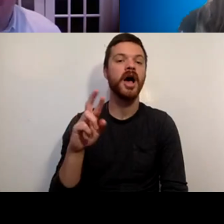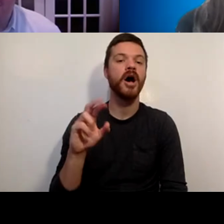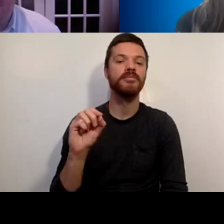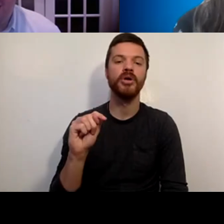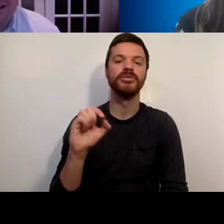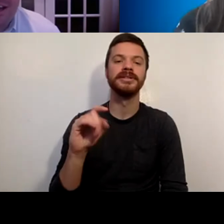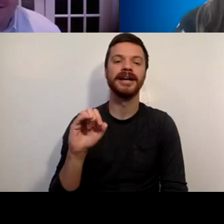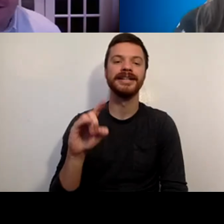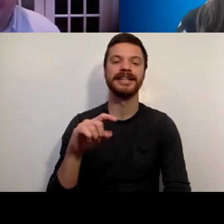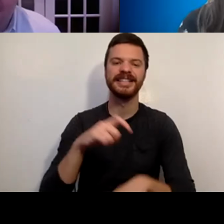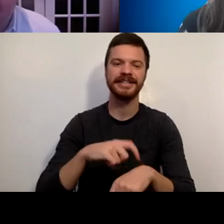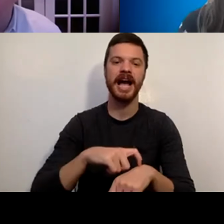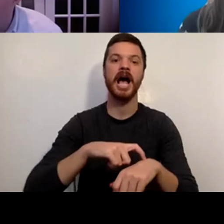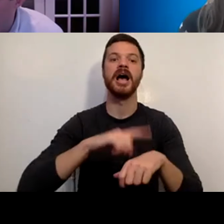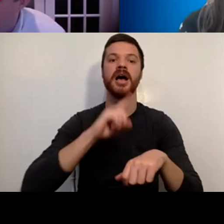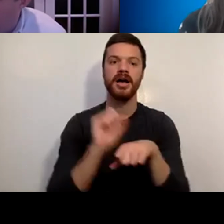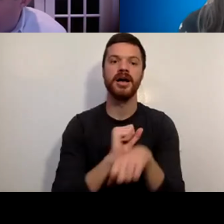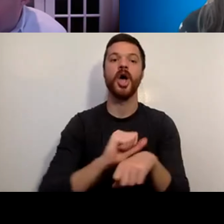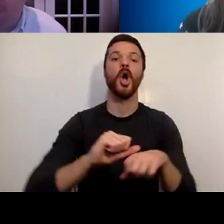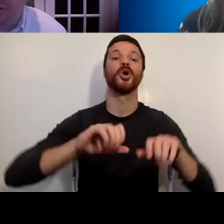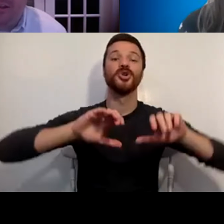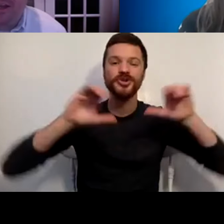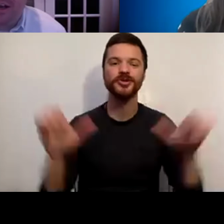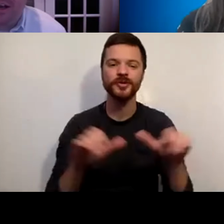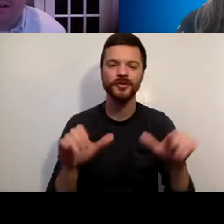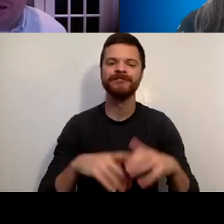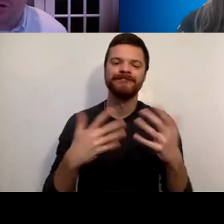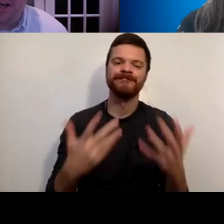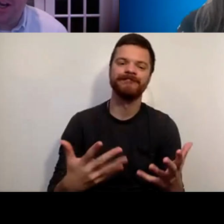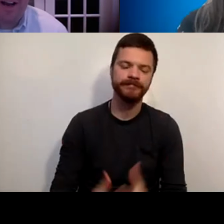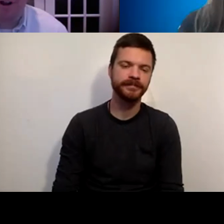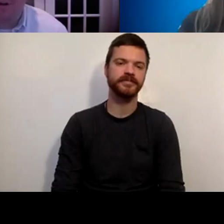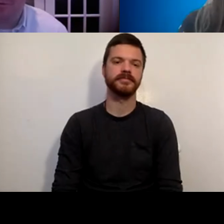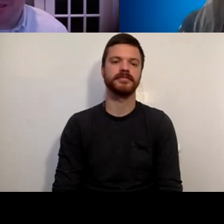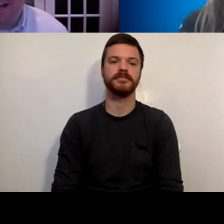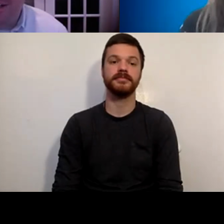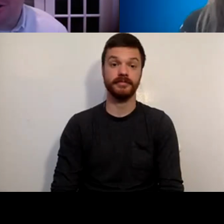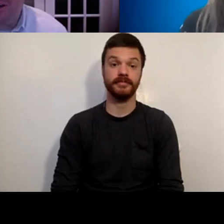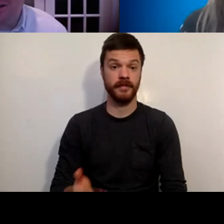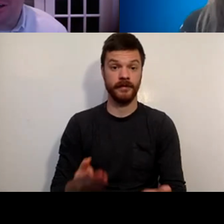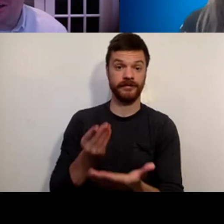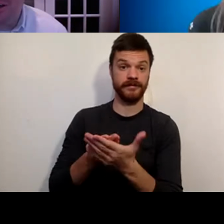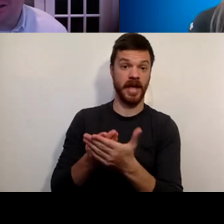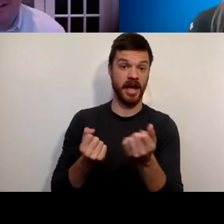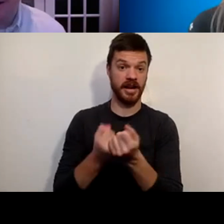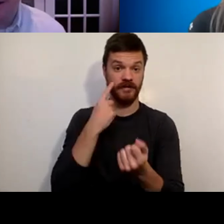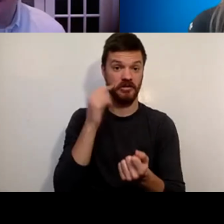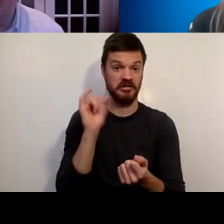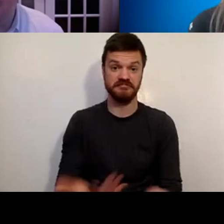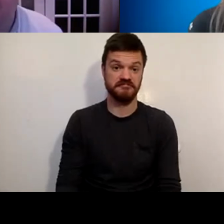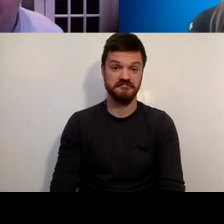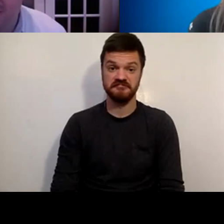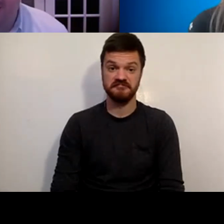So I guess my thought would be that you don't need a lot of funding from that. You could do that in a you